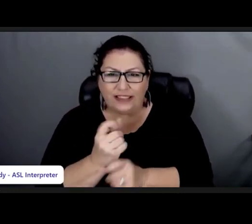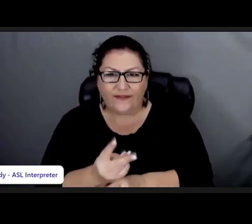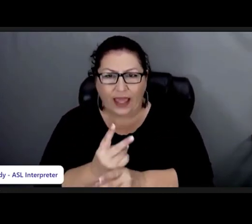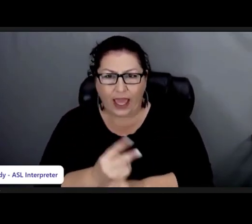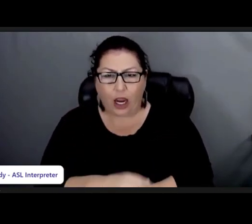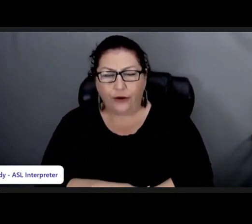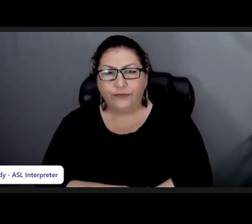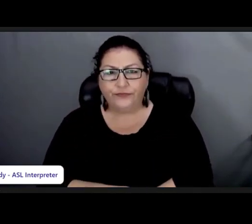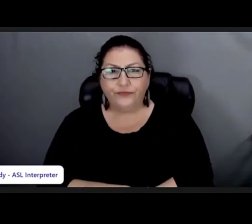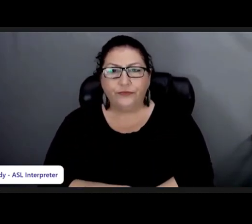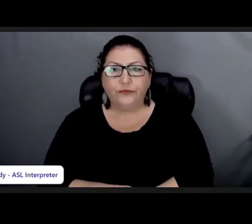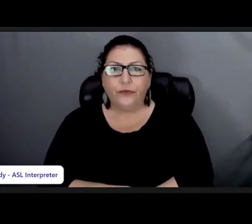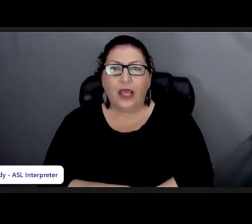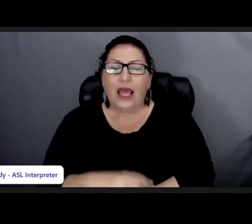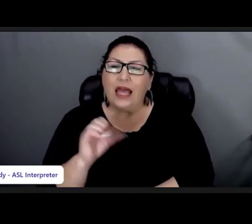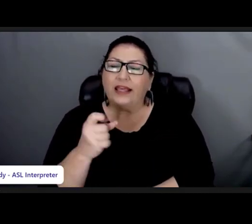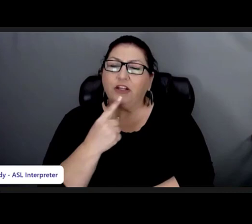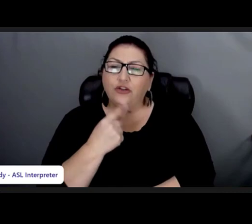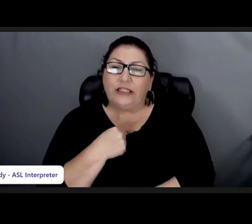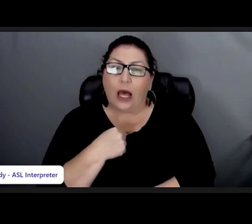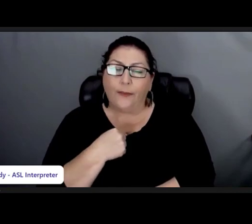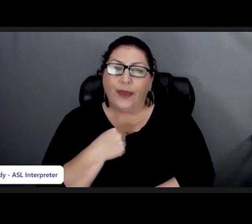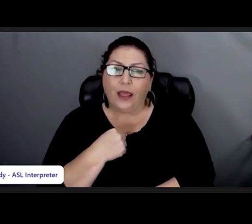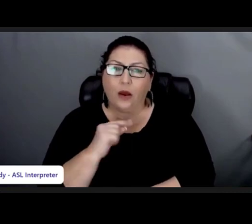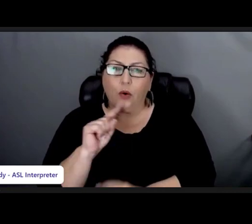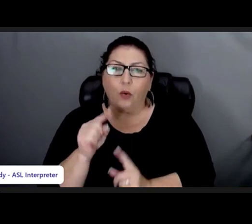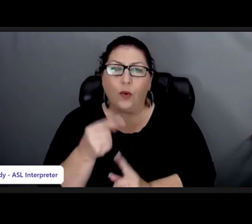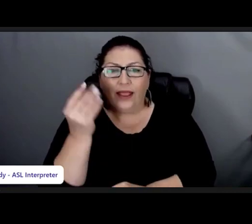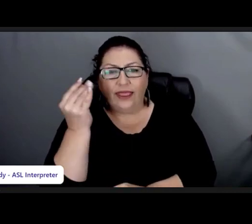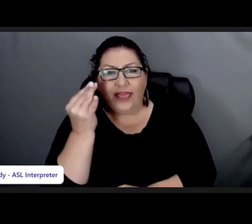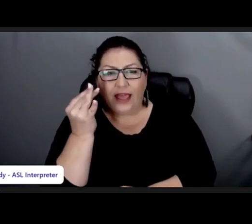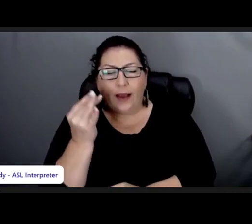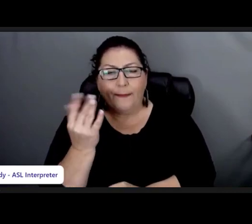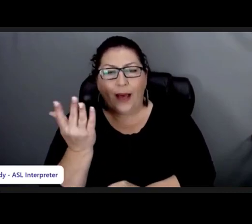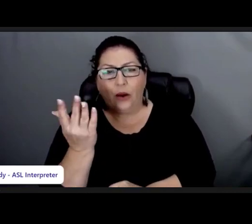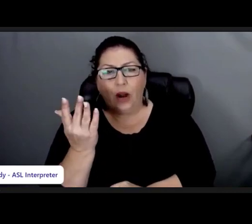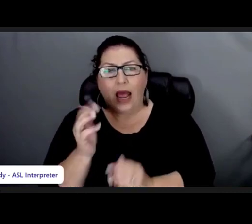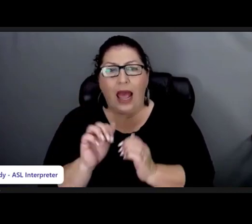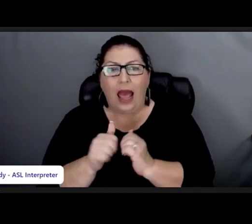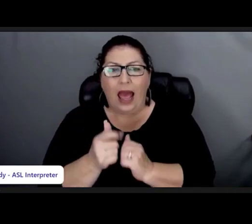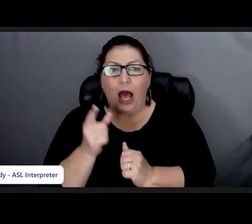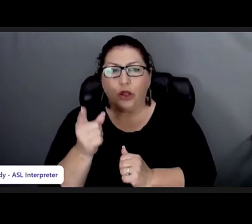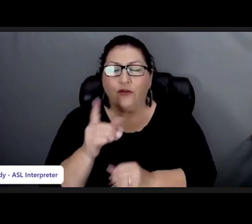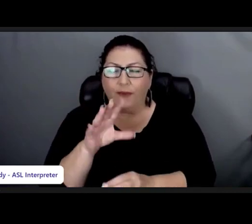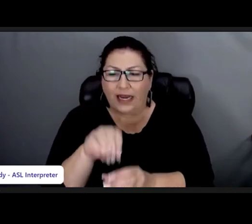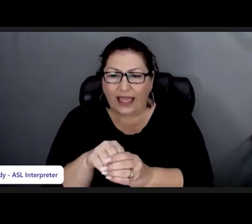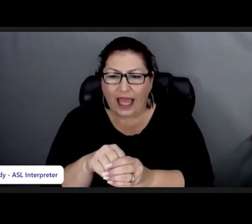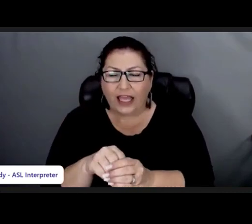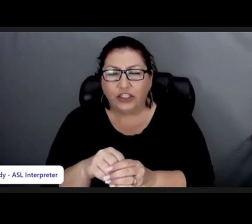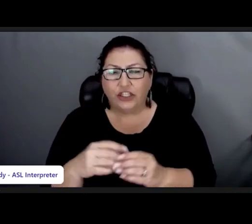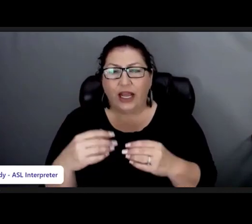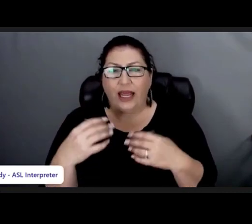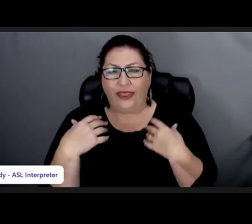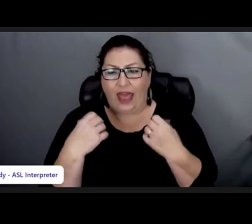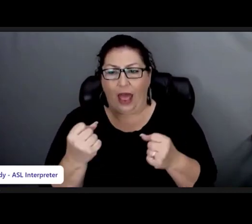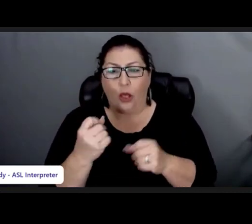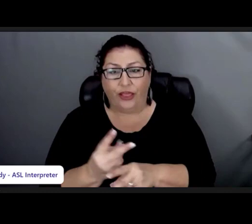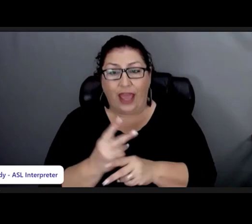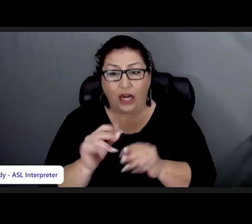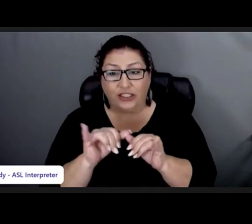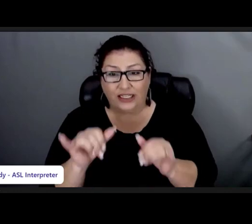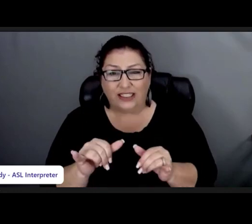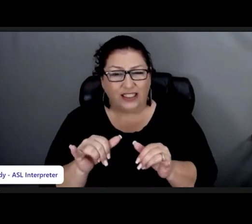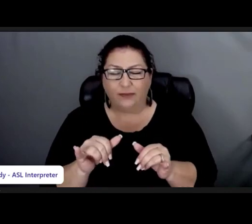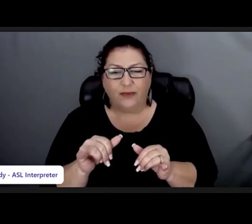care. Can you tell me, when thinking about how you've been engaged in the healthcare system beyond your care,